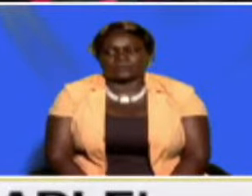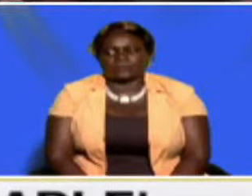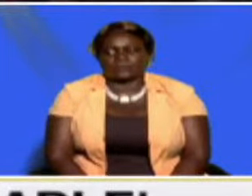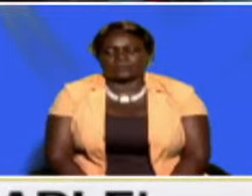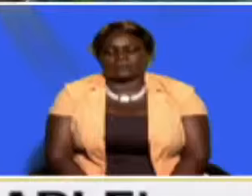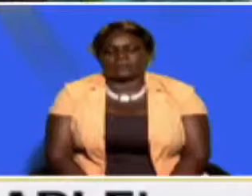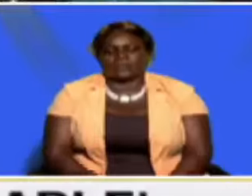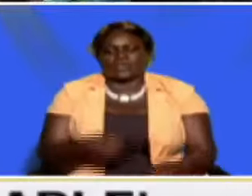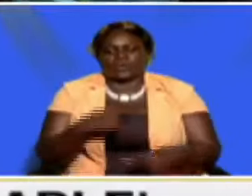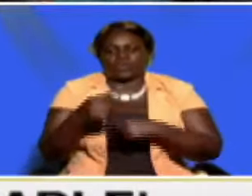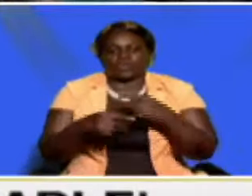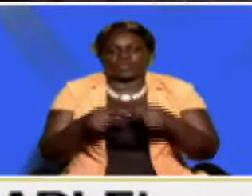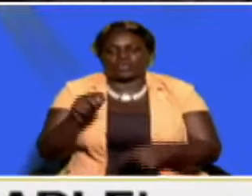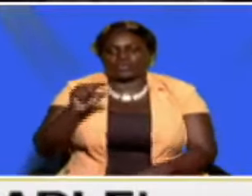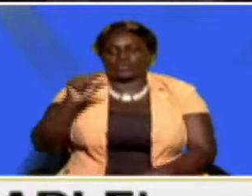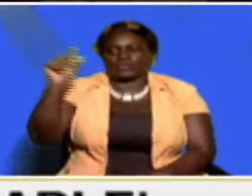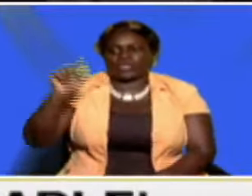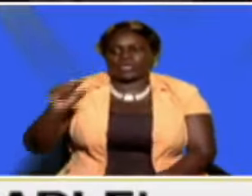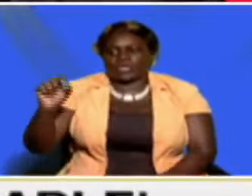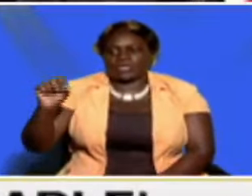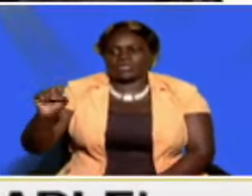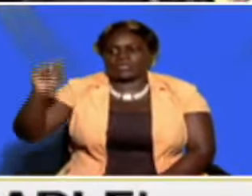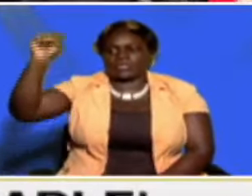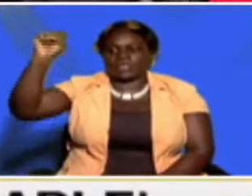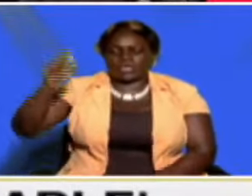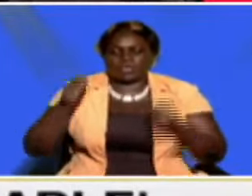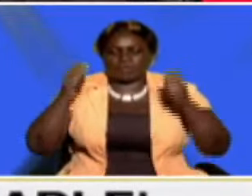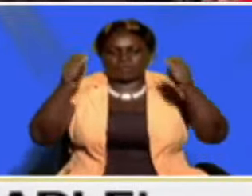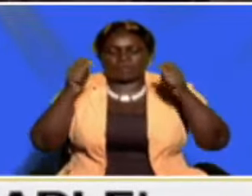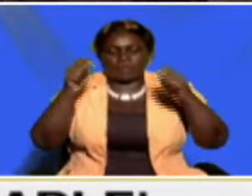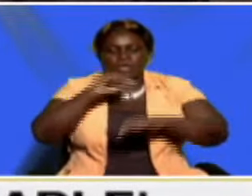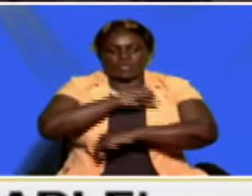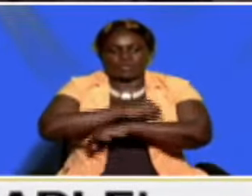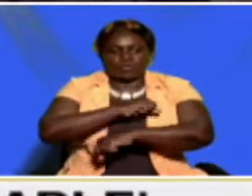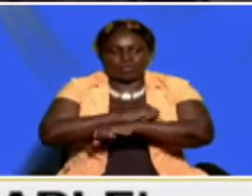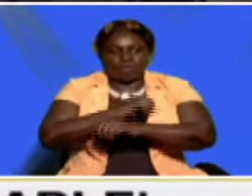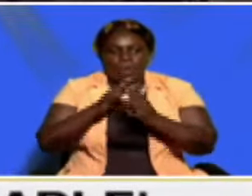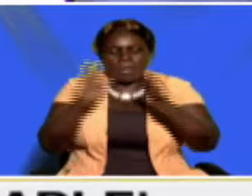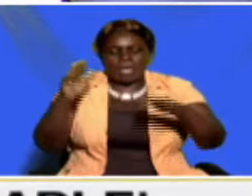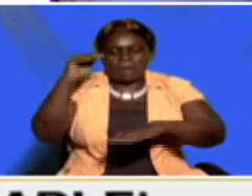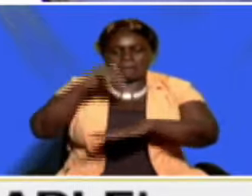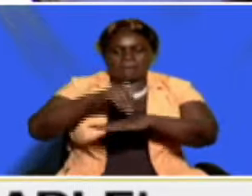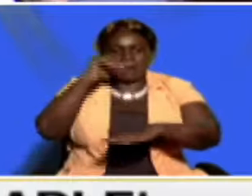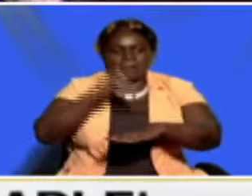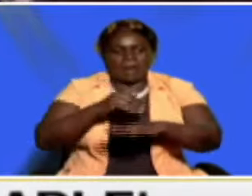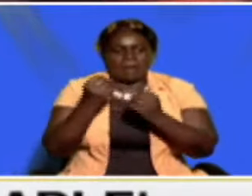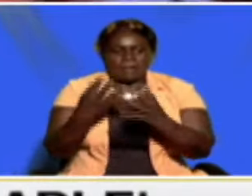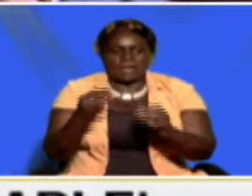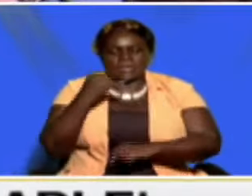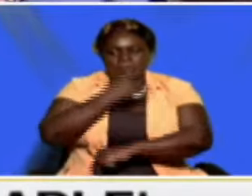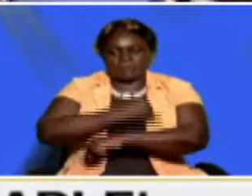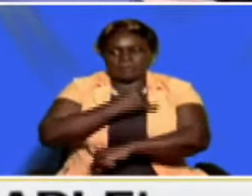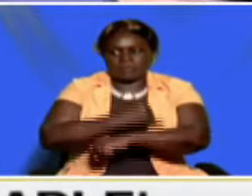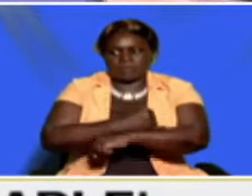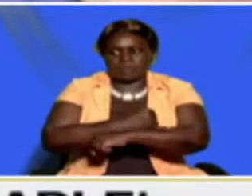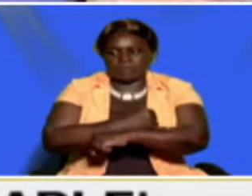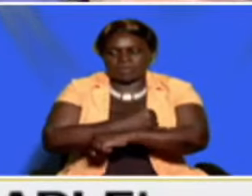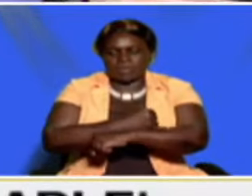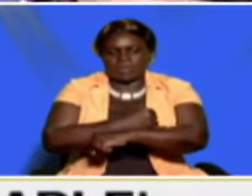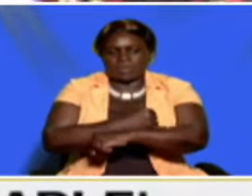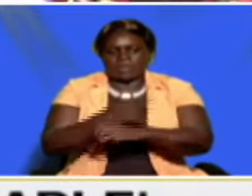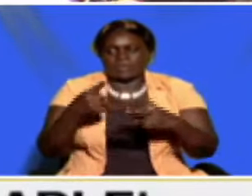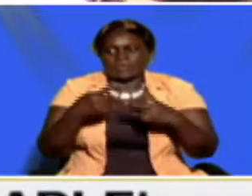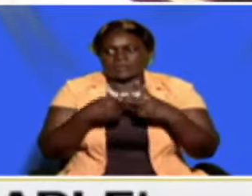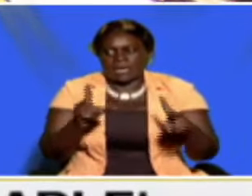Amid ongoing Gen Z protests nationwide, schools experienced major disruptions. Many institutions were forced to start